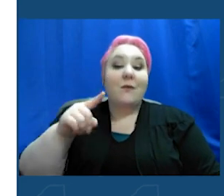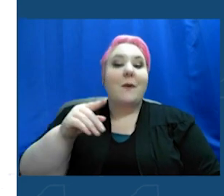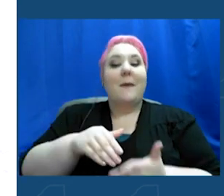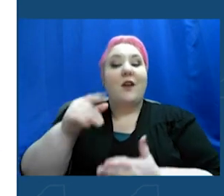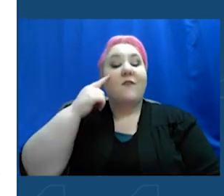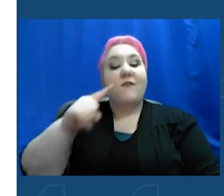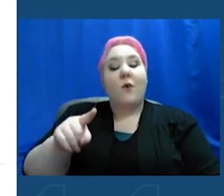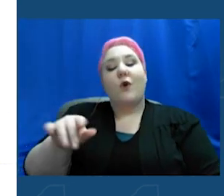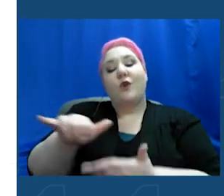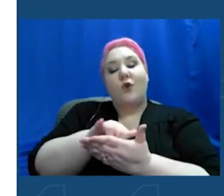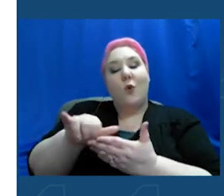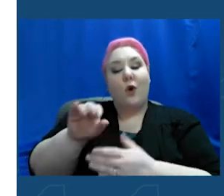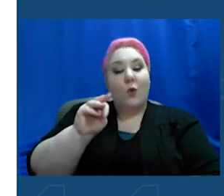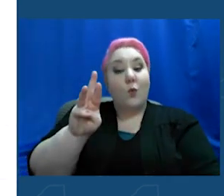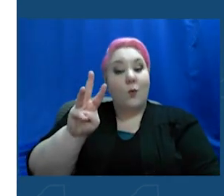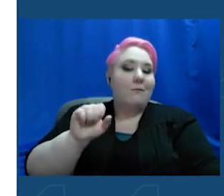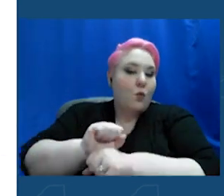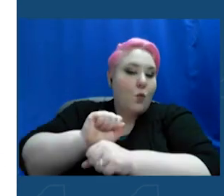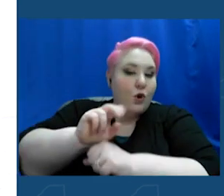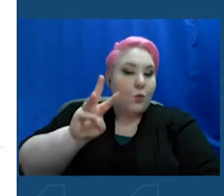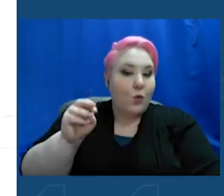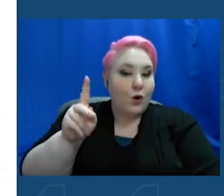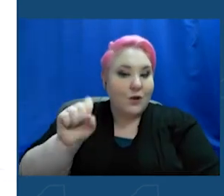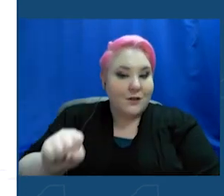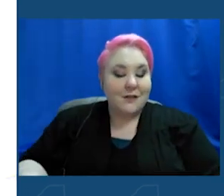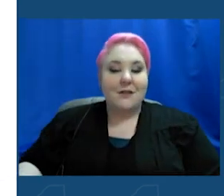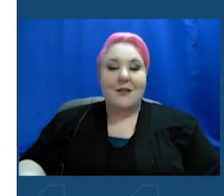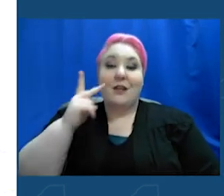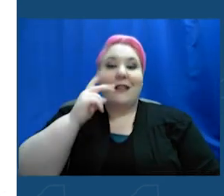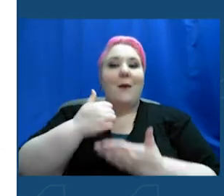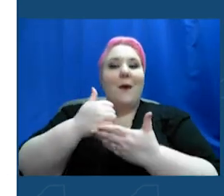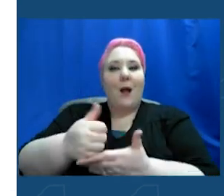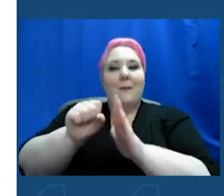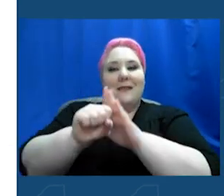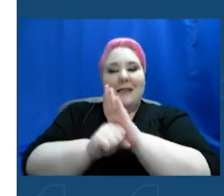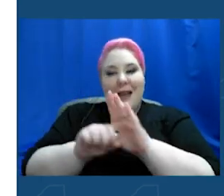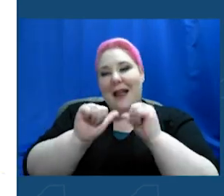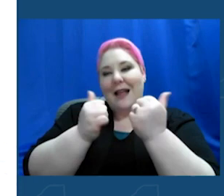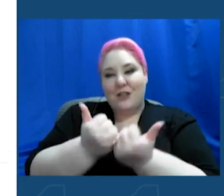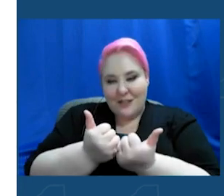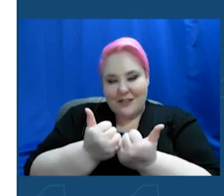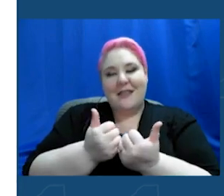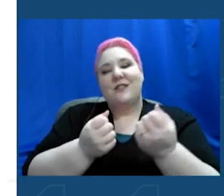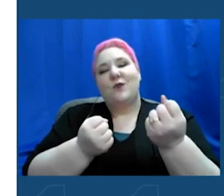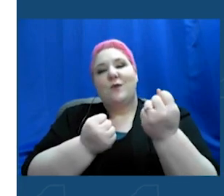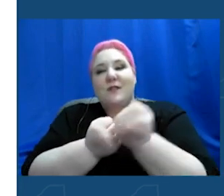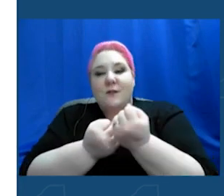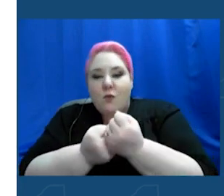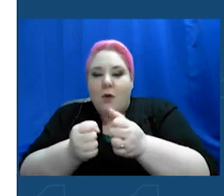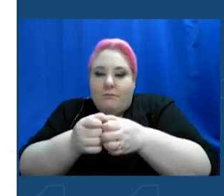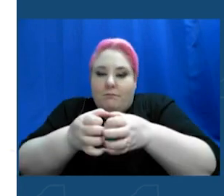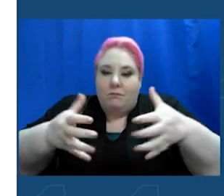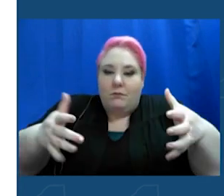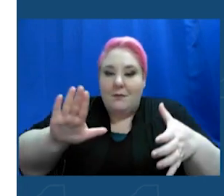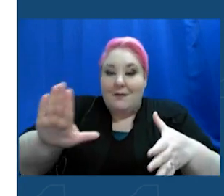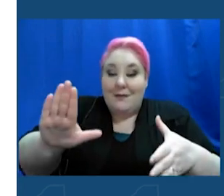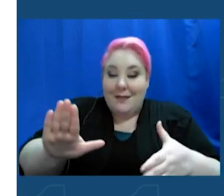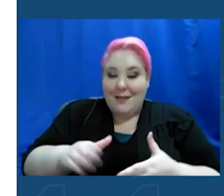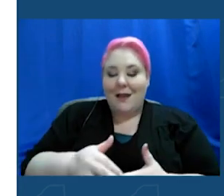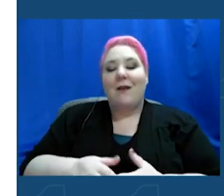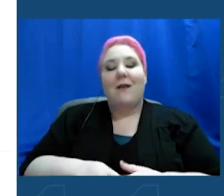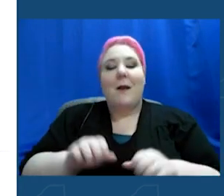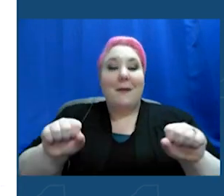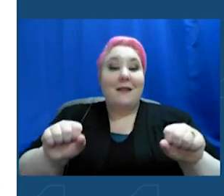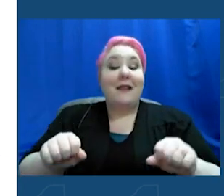program you don't hear enough about that helps state agencies bolster state assets. So you see it with state parks, quite a bit of work through state